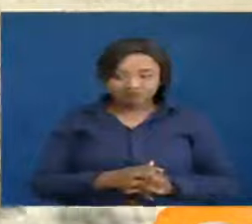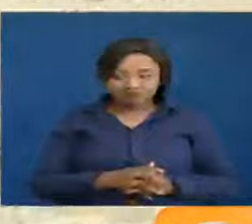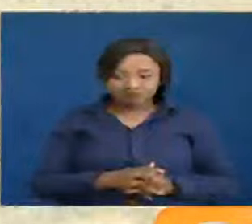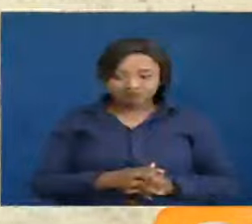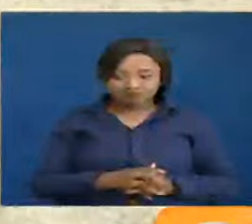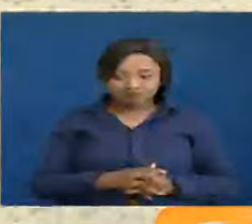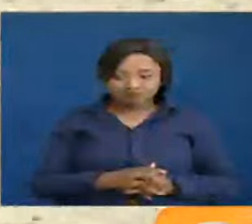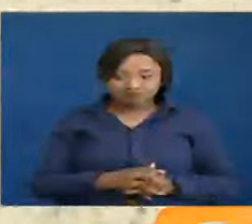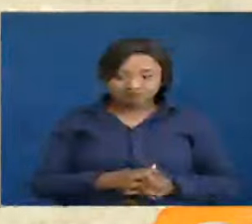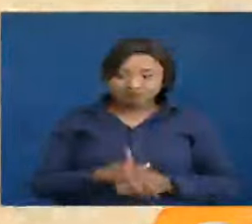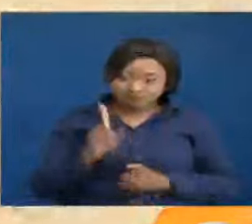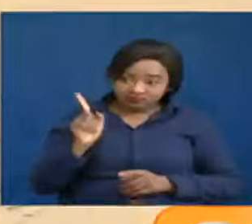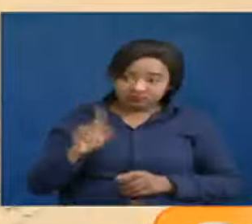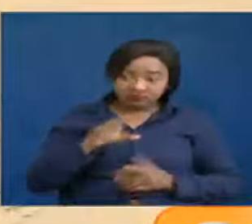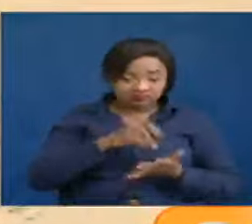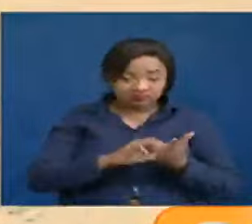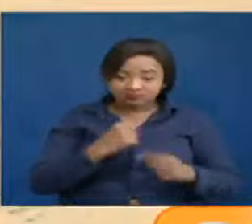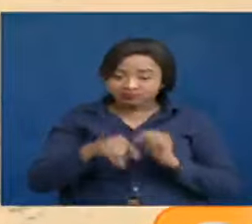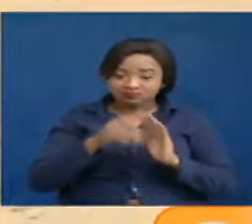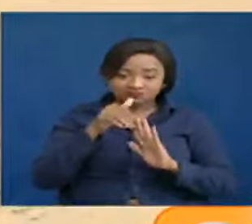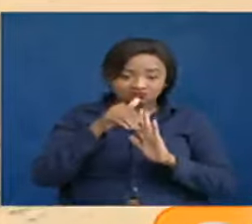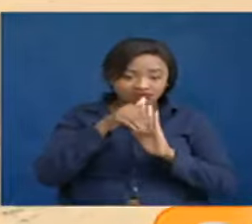to the worsening situation.